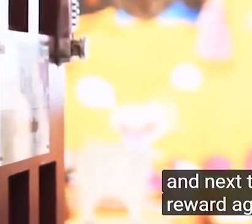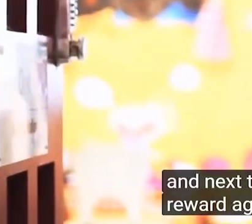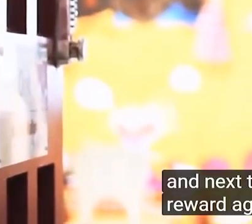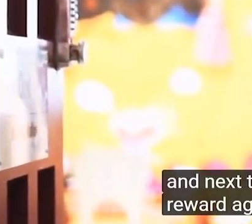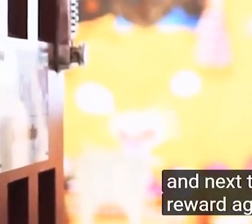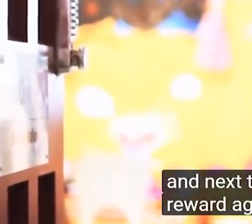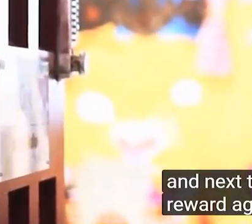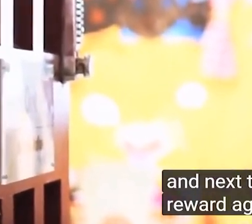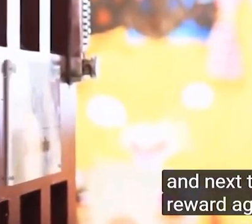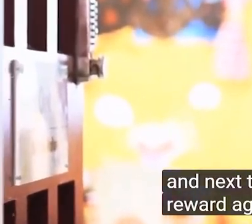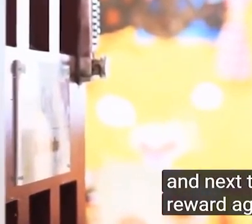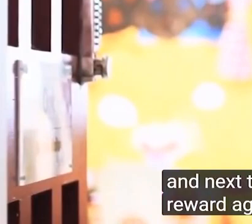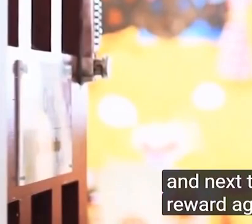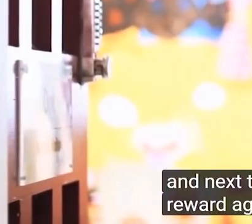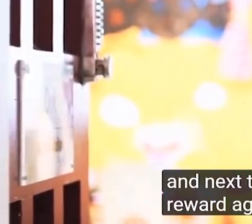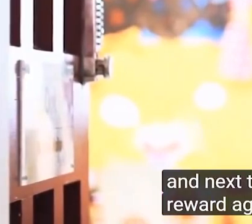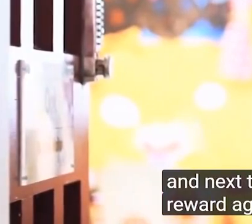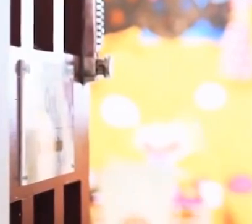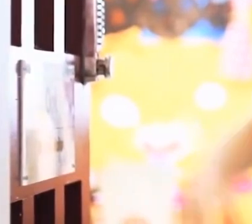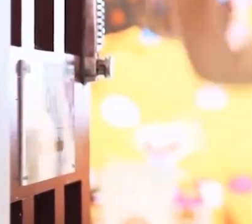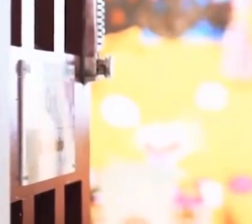Bye! Thank you!